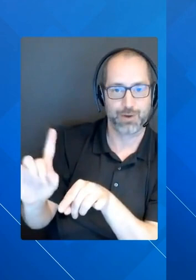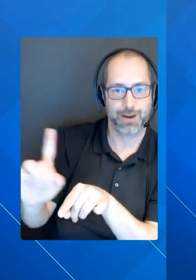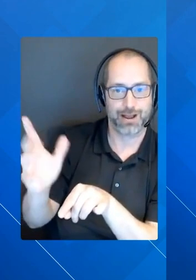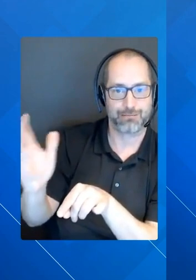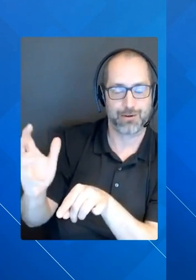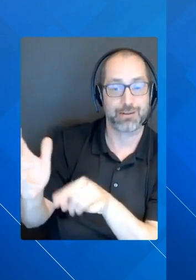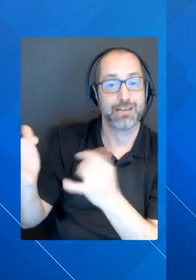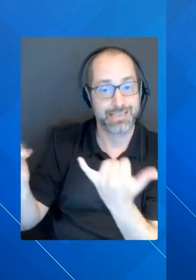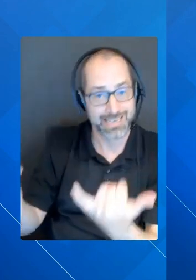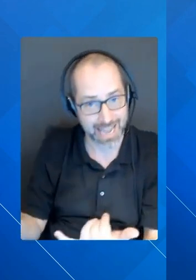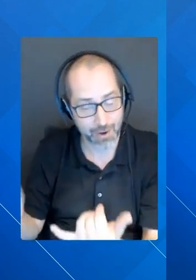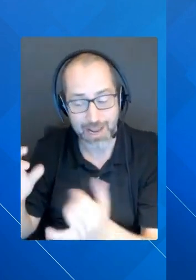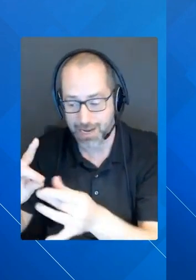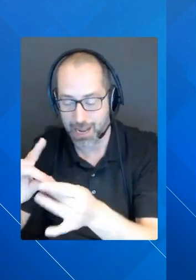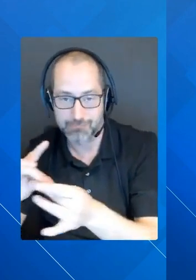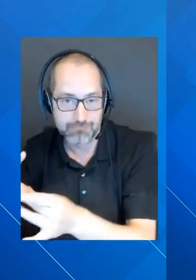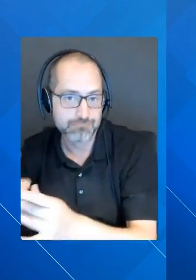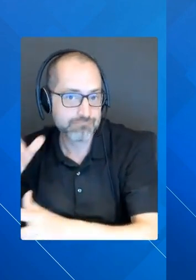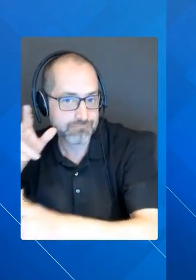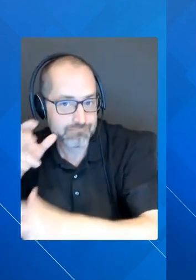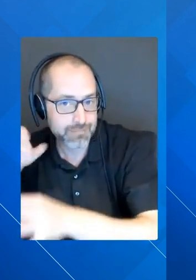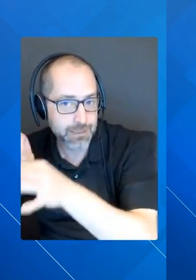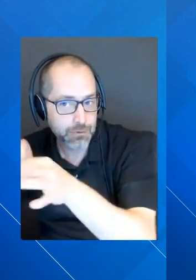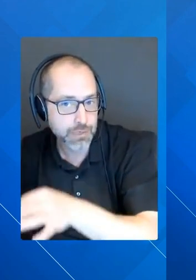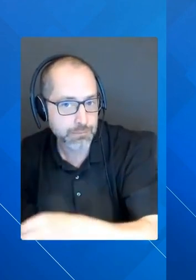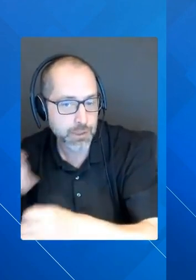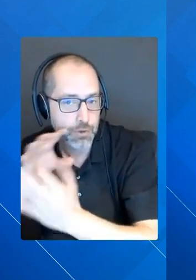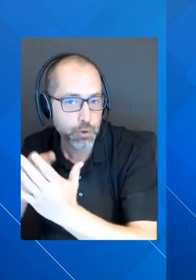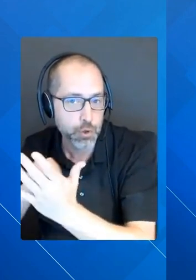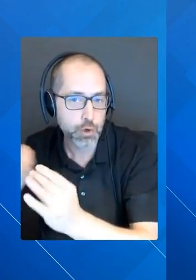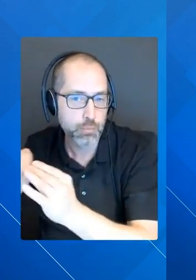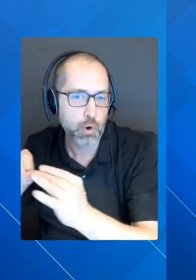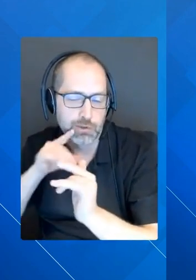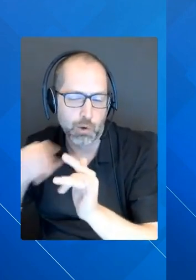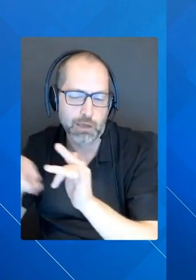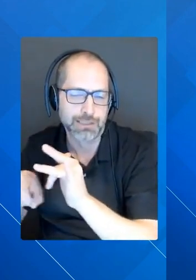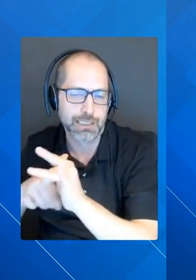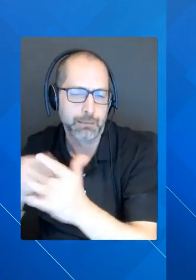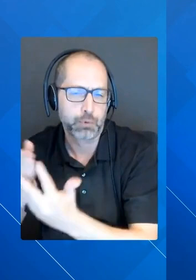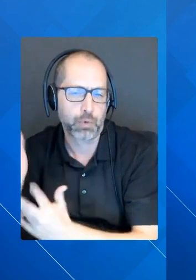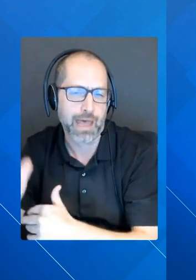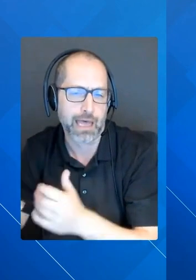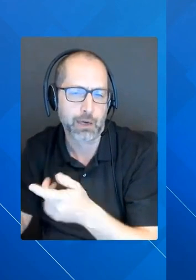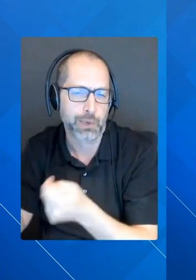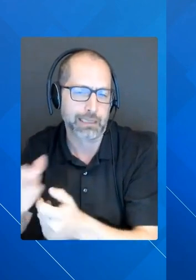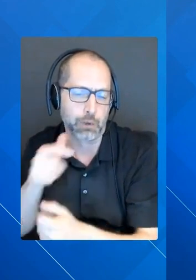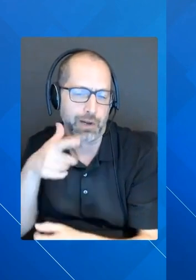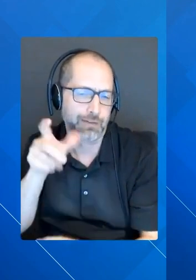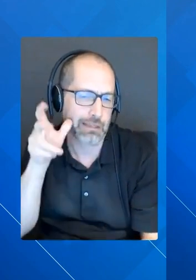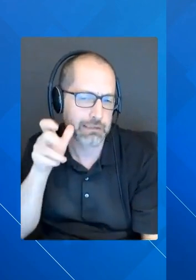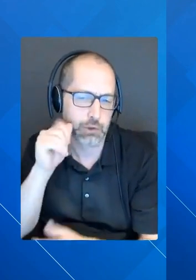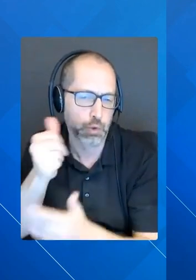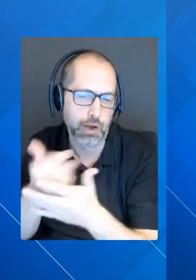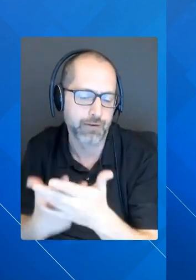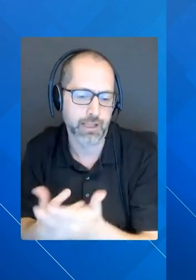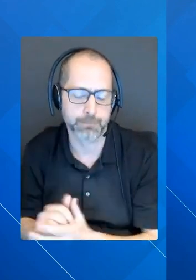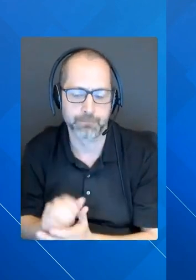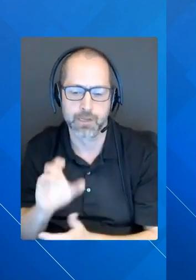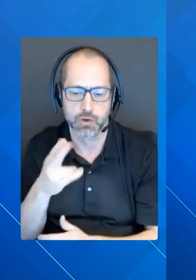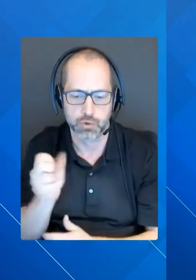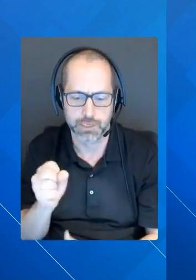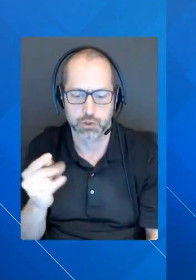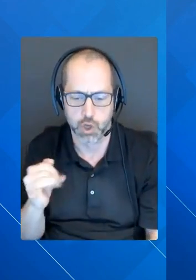the description to learn more about it. I'll skip through that quickly so you don't have to listen to the whole thing. Chris Hodges will kick